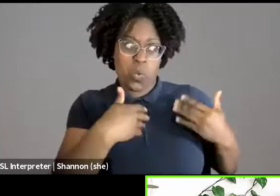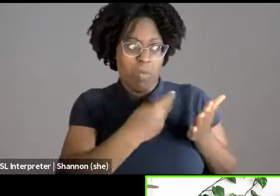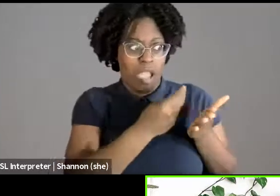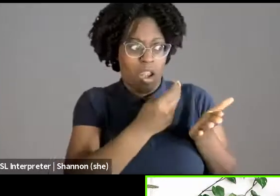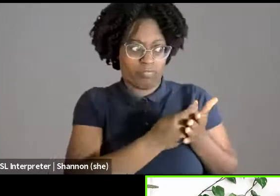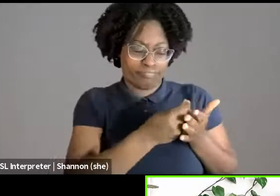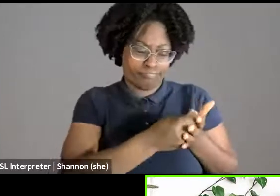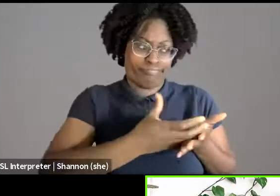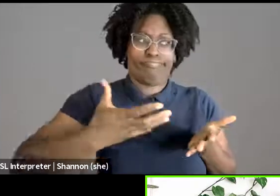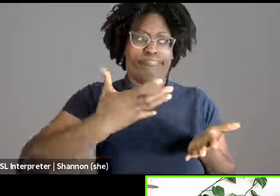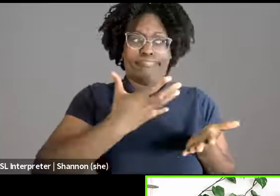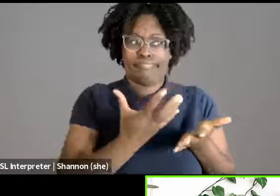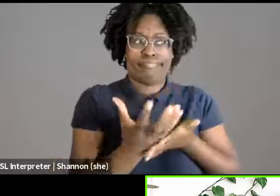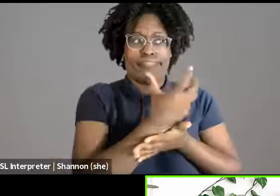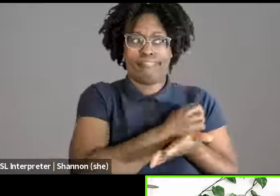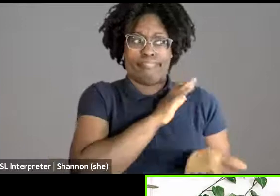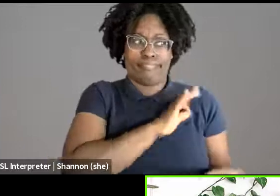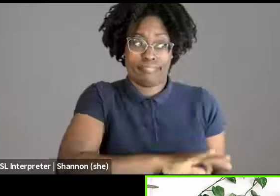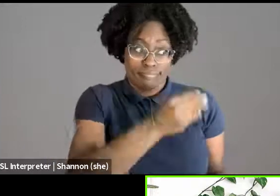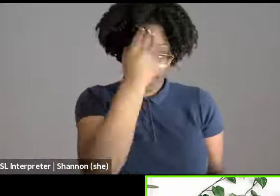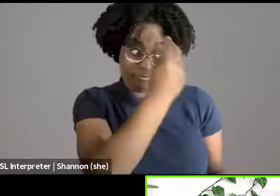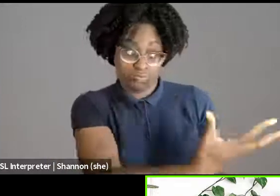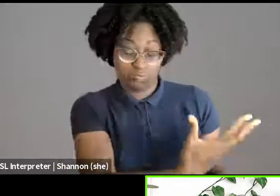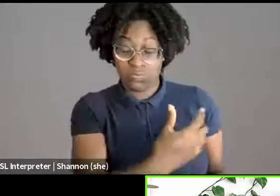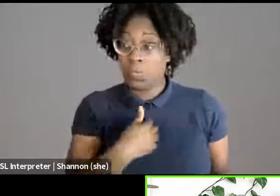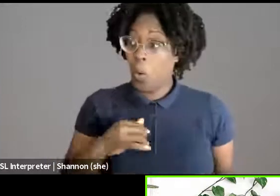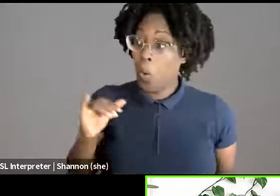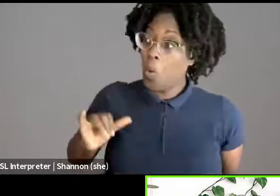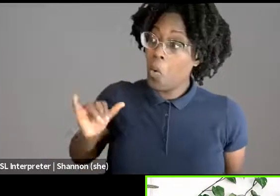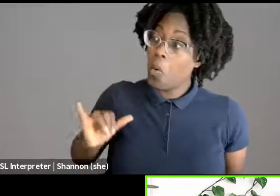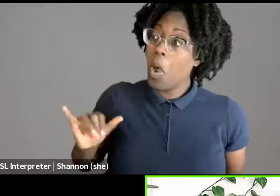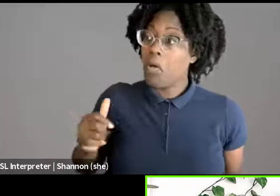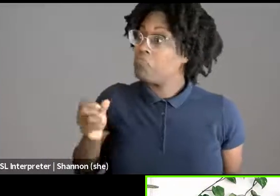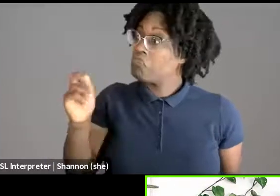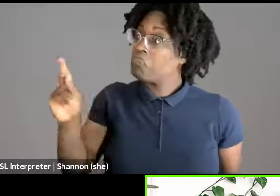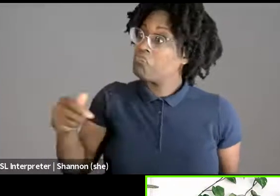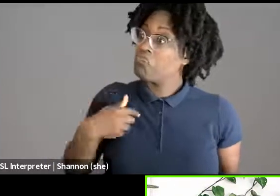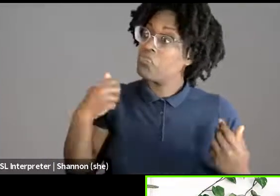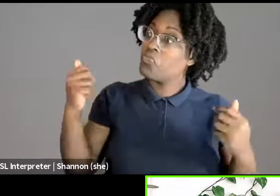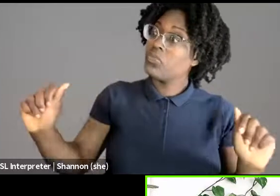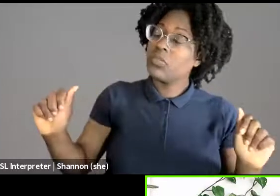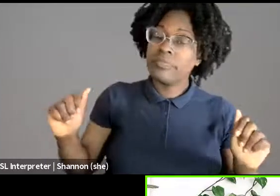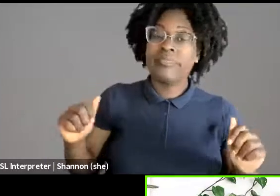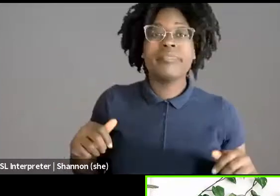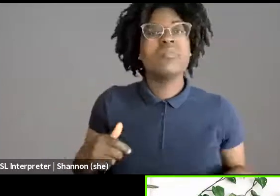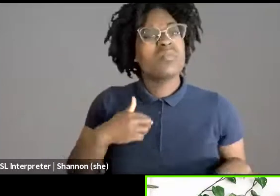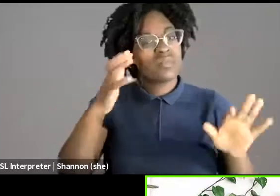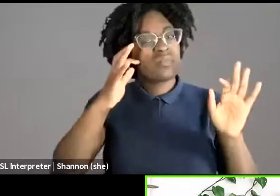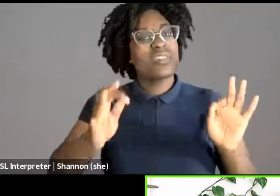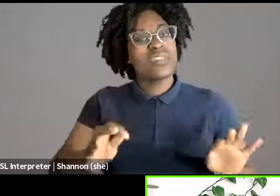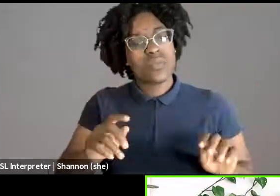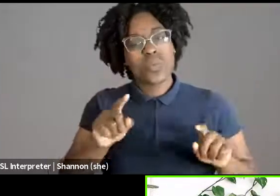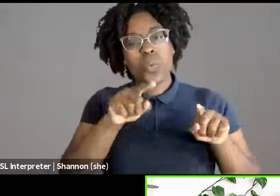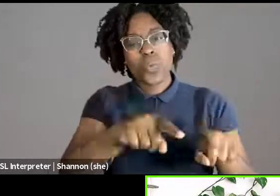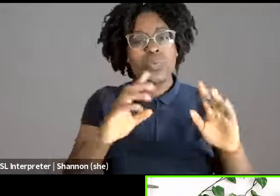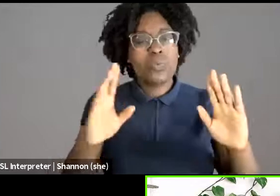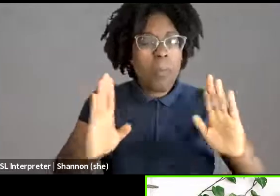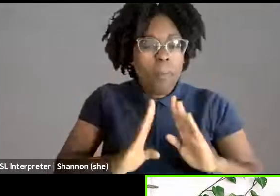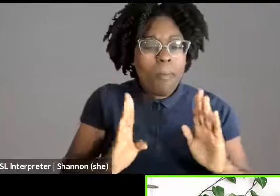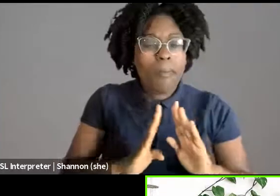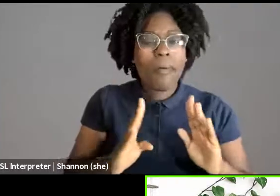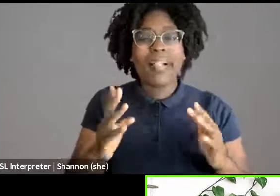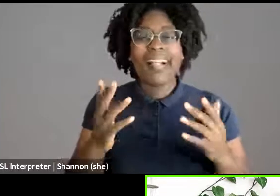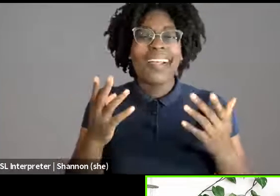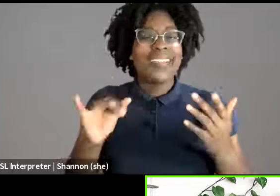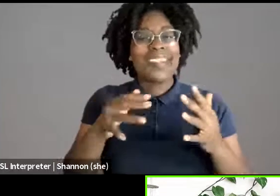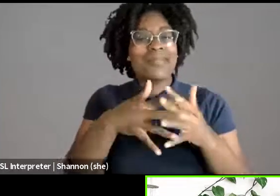Brussels, Belgium, because Mm. it was so much more affordable than paying in-state tuition at the University of